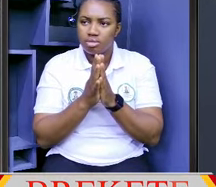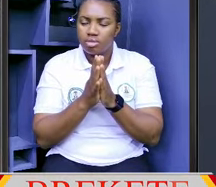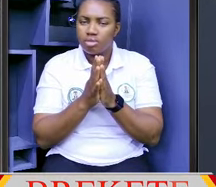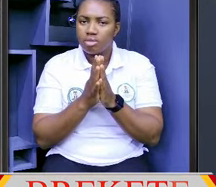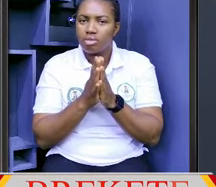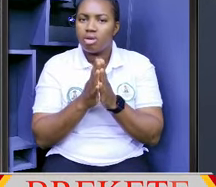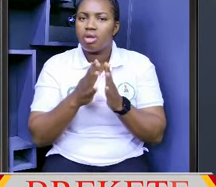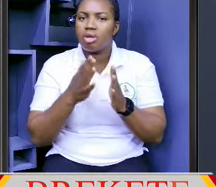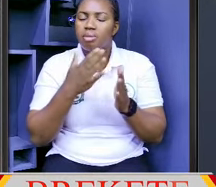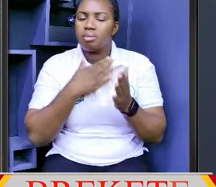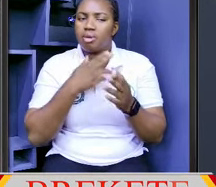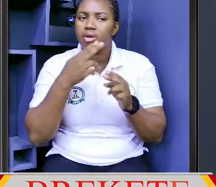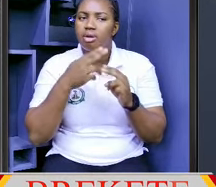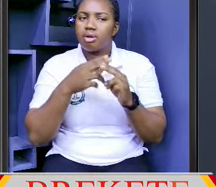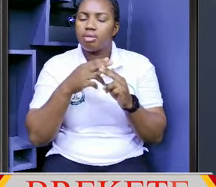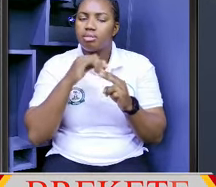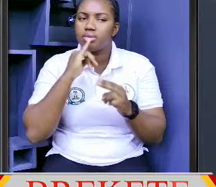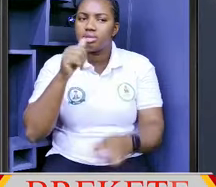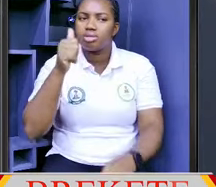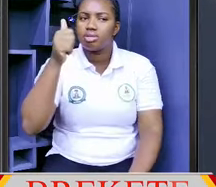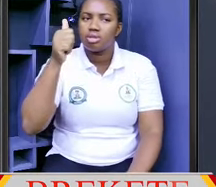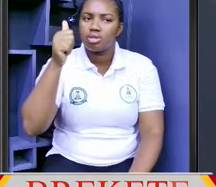Abu.